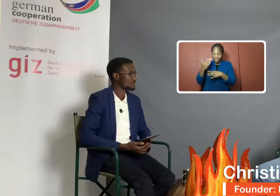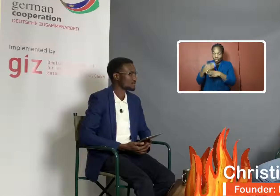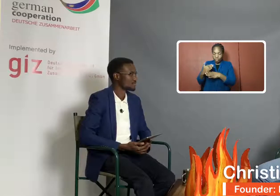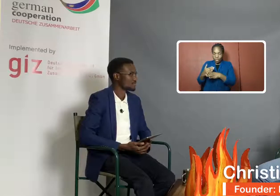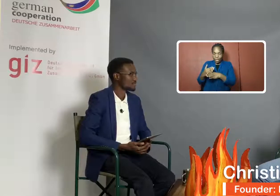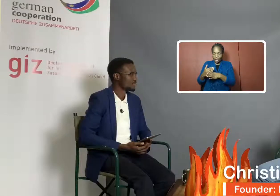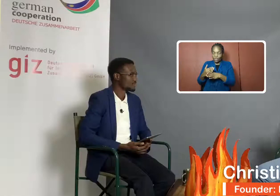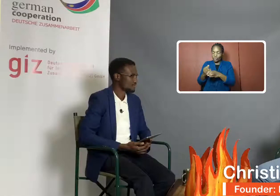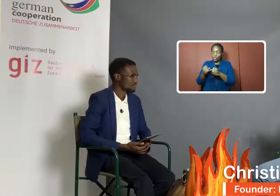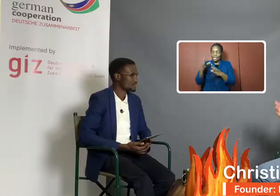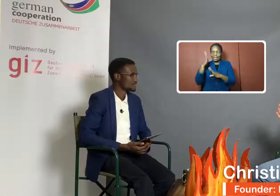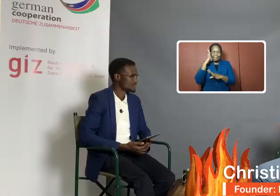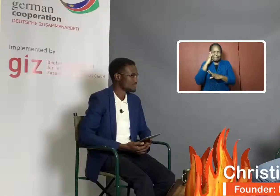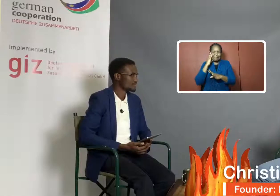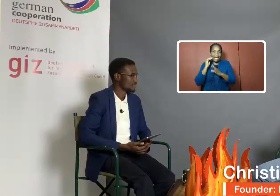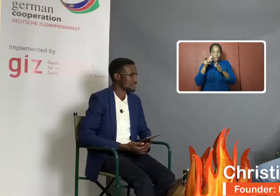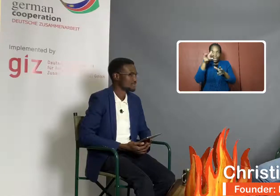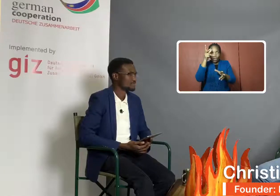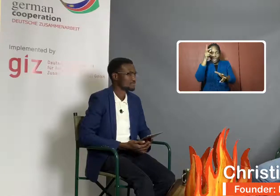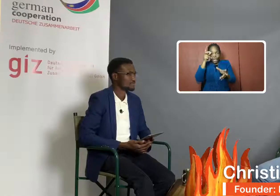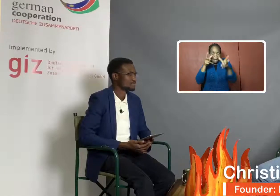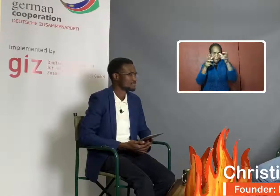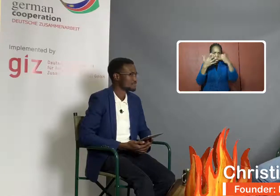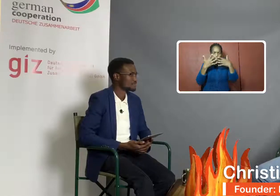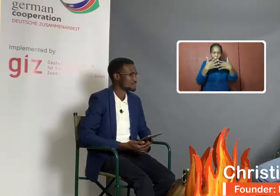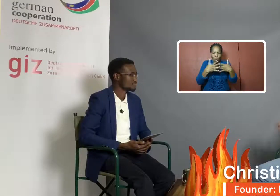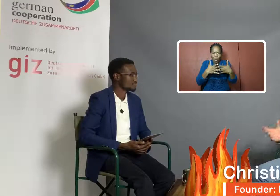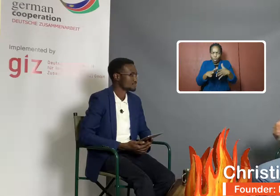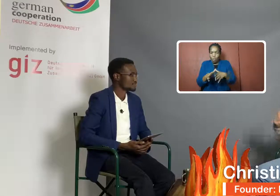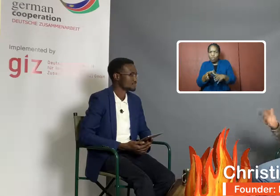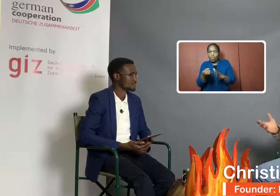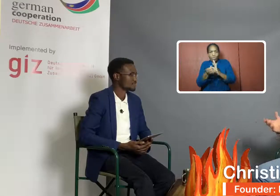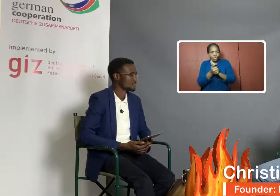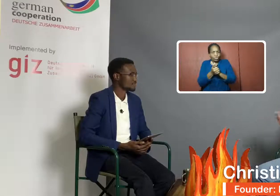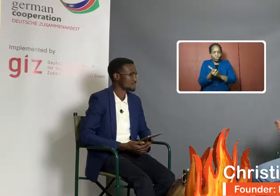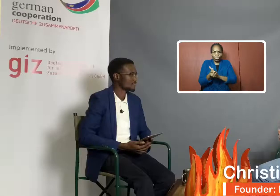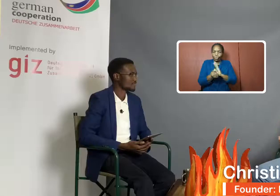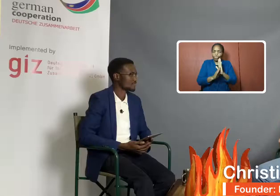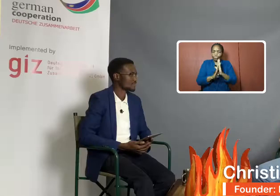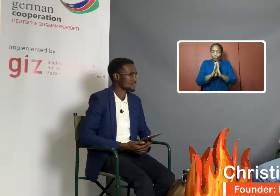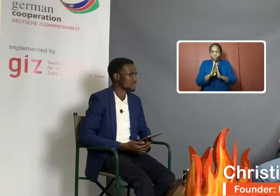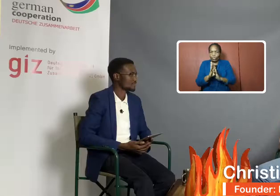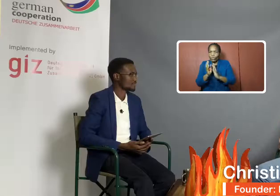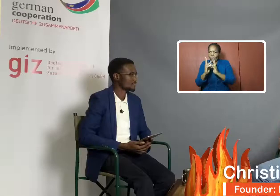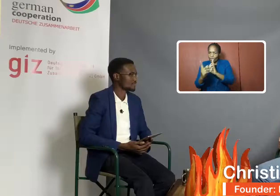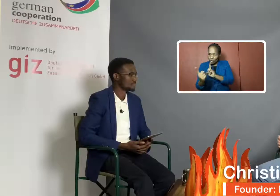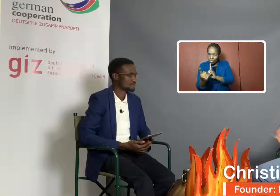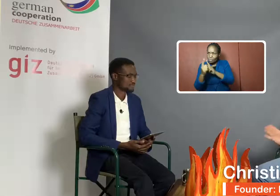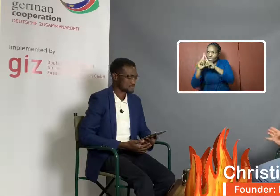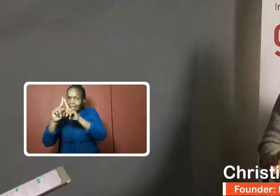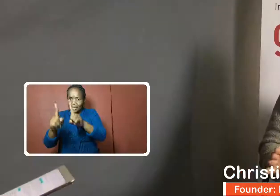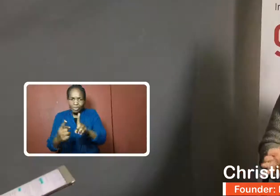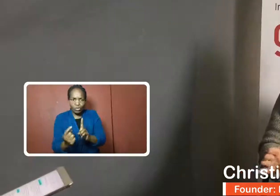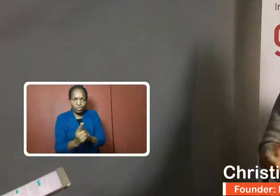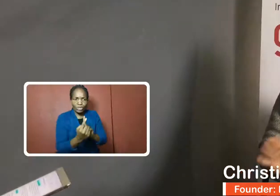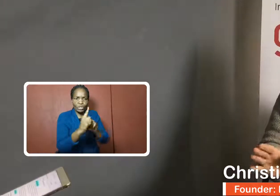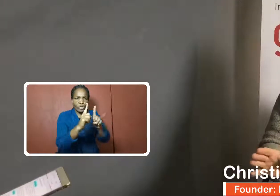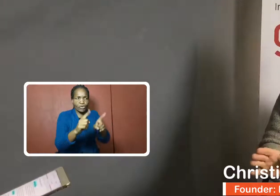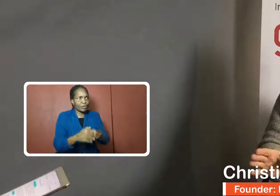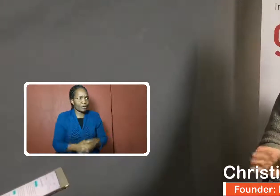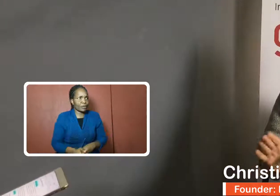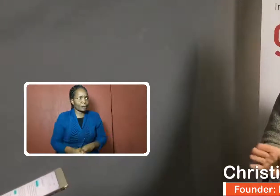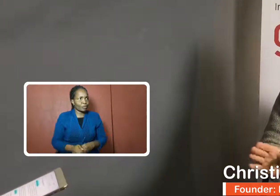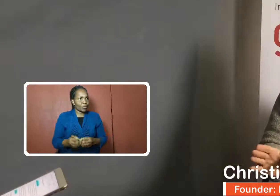So you get more experience while you're traveling. Yeah. Yeah, with people, with work, with everything. Yeah. And we had a great time. A